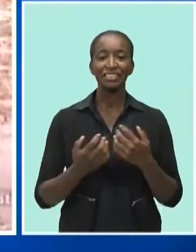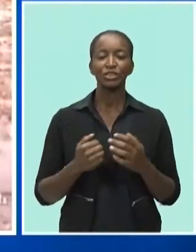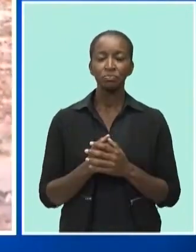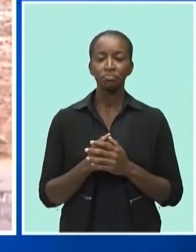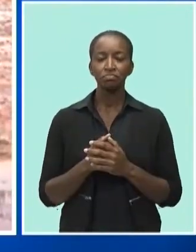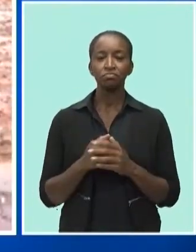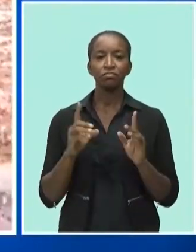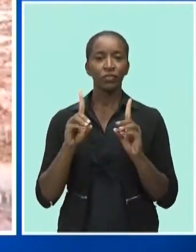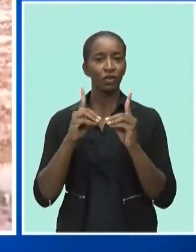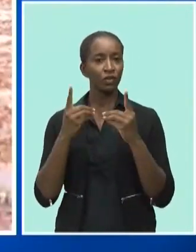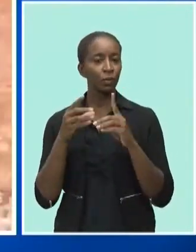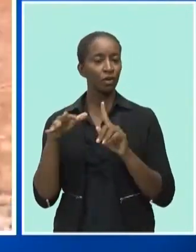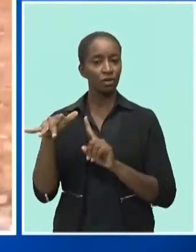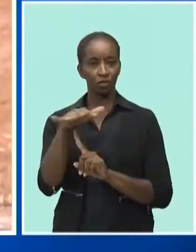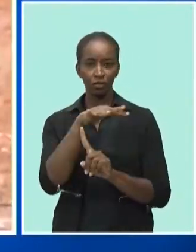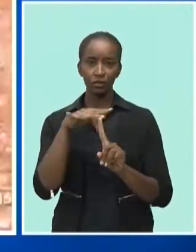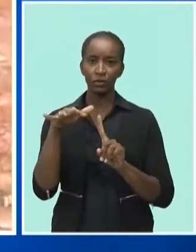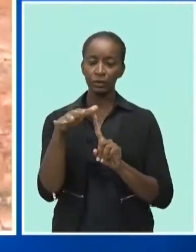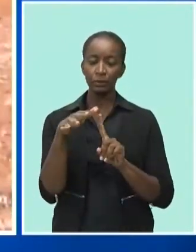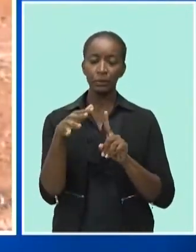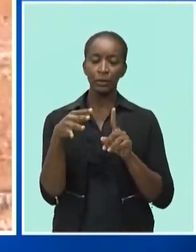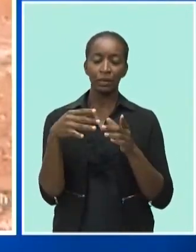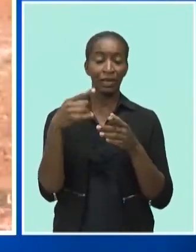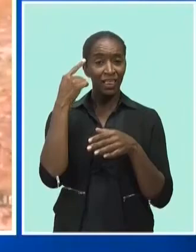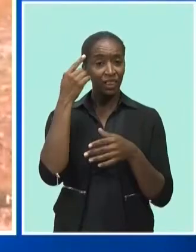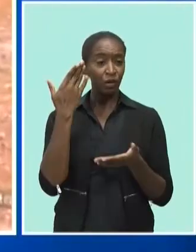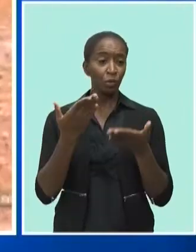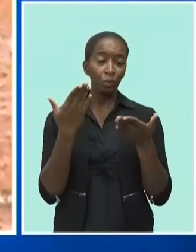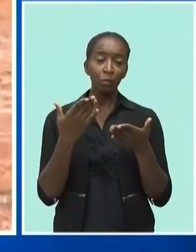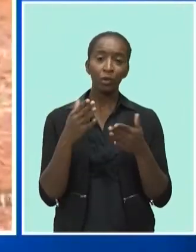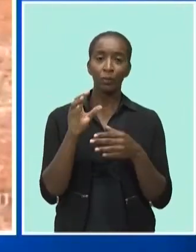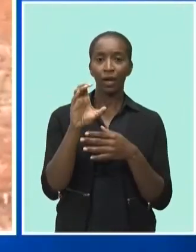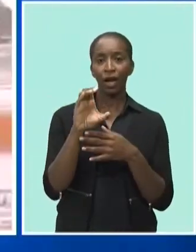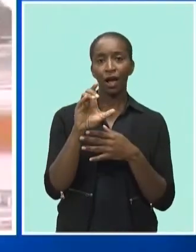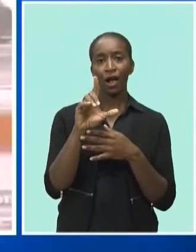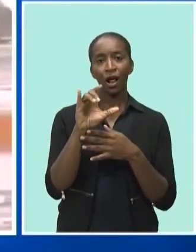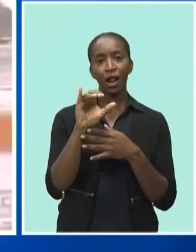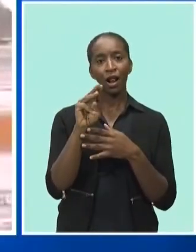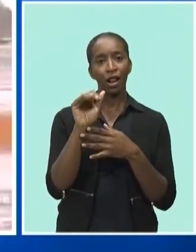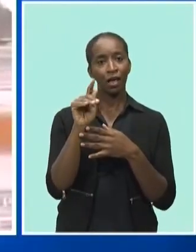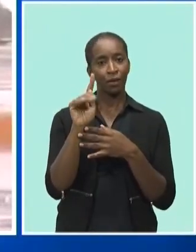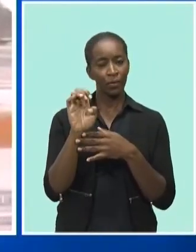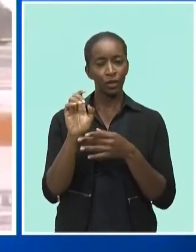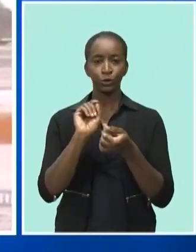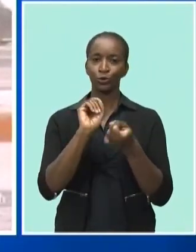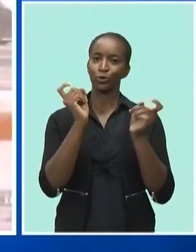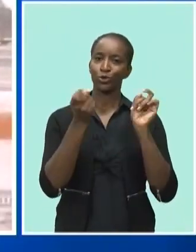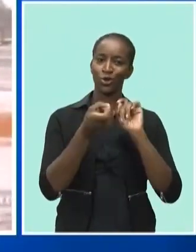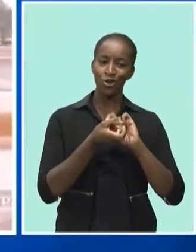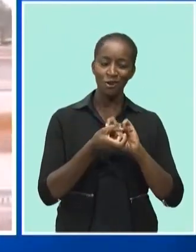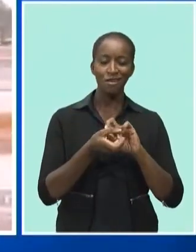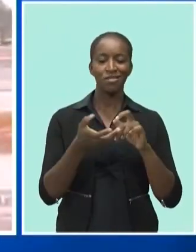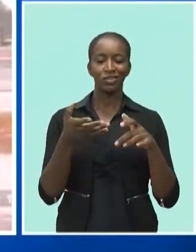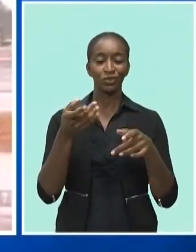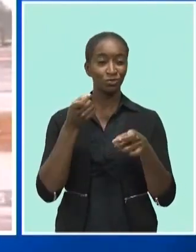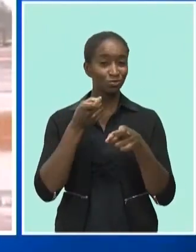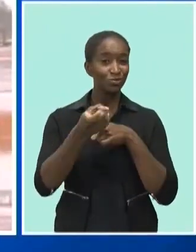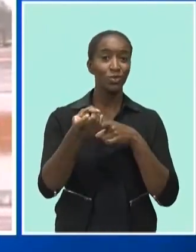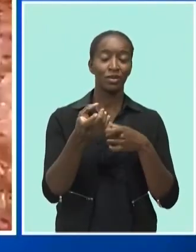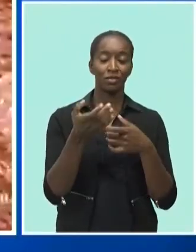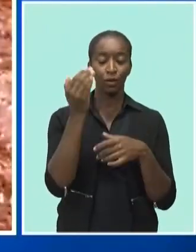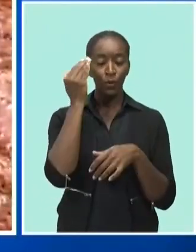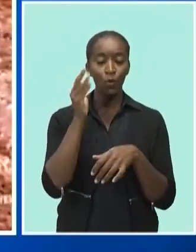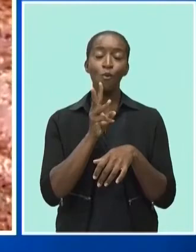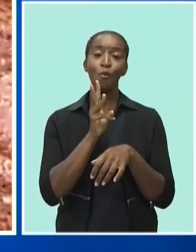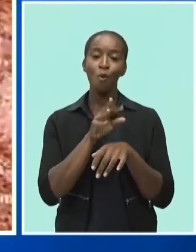climate change may be responsible for this current scene. It says there's no doubt the ocean temperatures are rising,